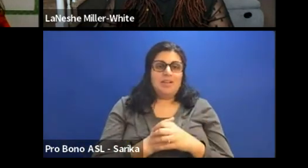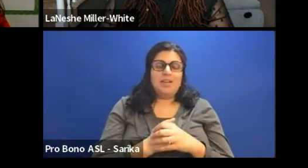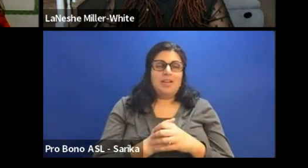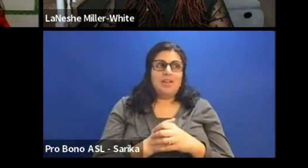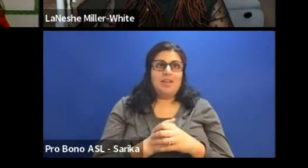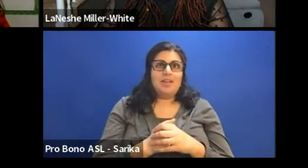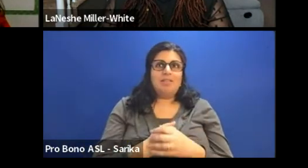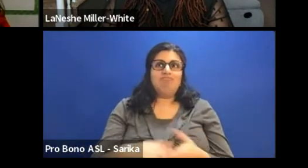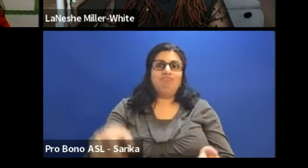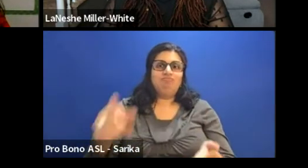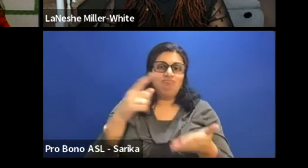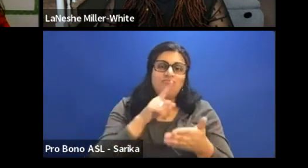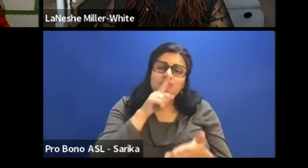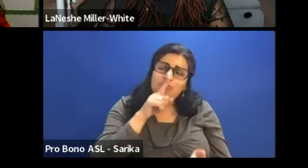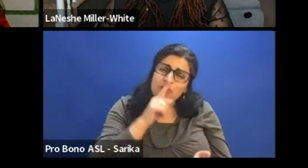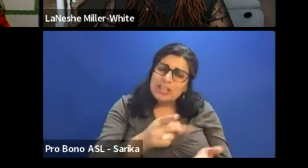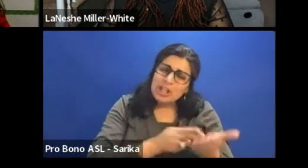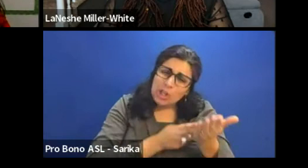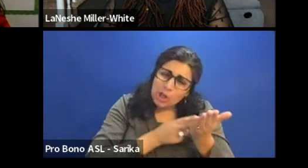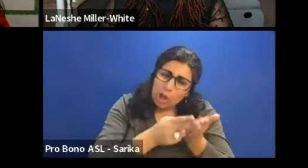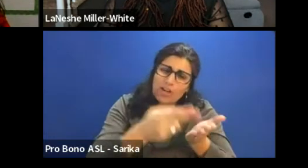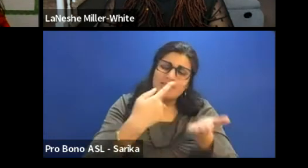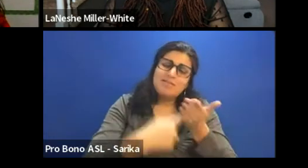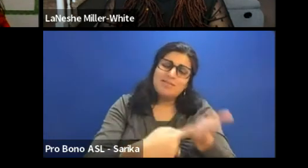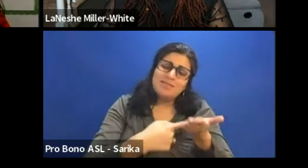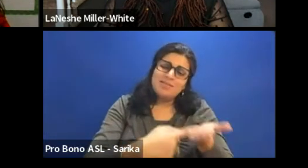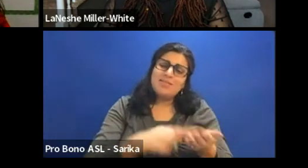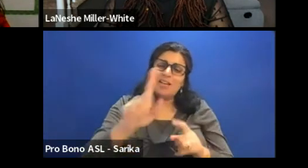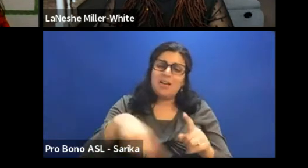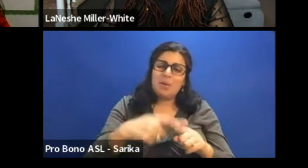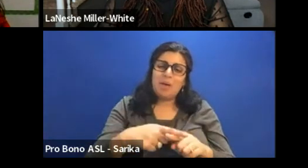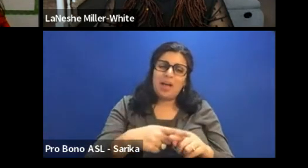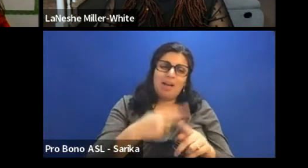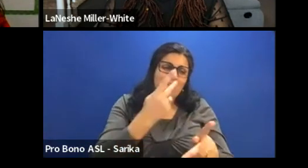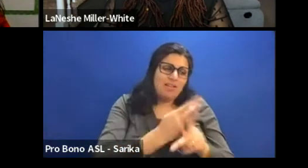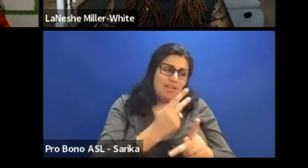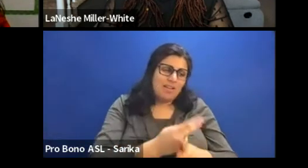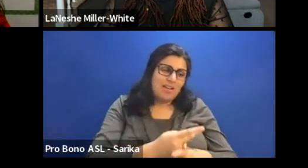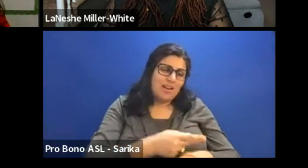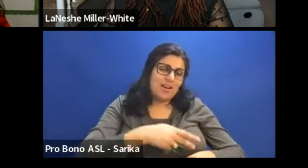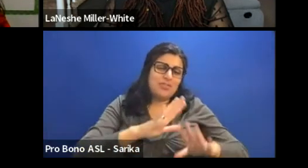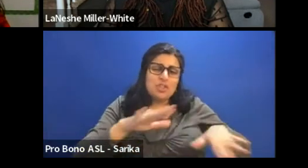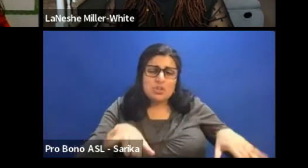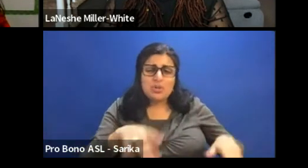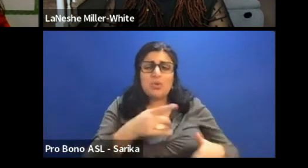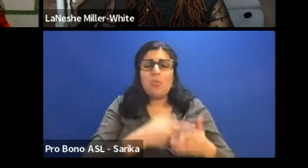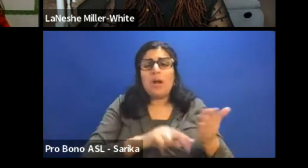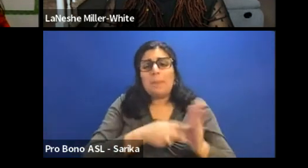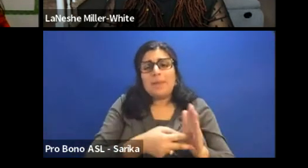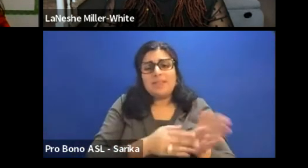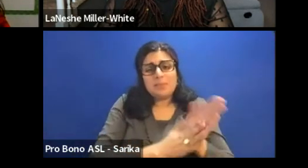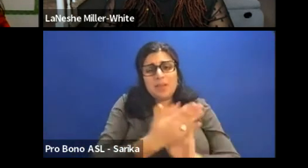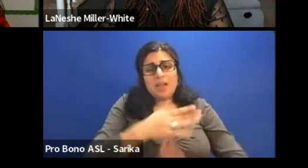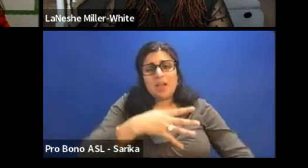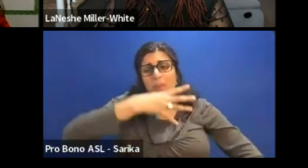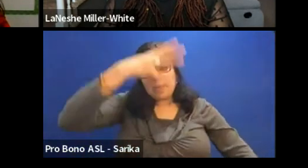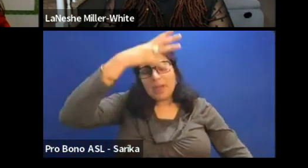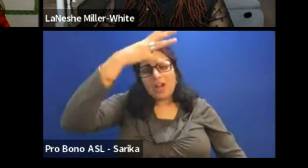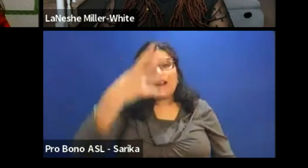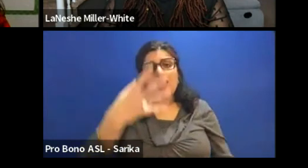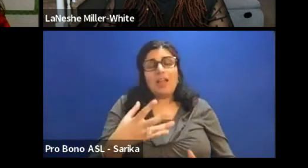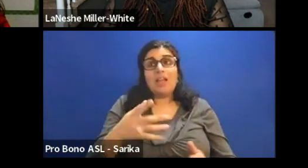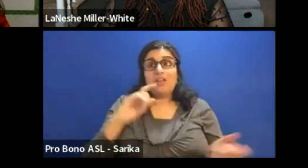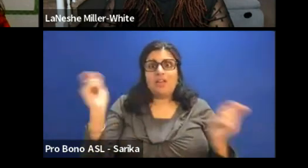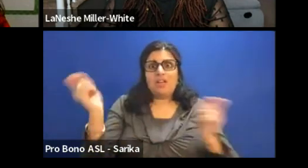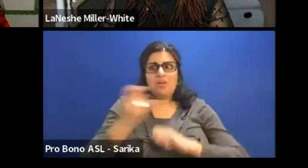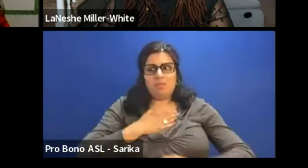honest conversations about parenthood and what it meant to be a parent. And it completely changed my view of